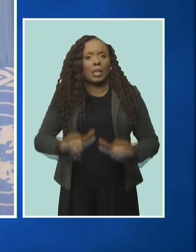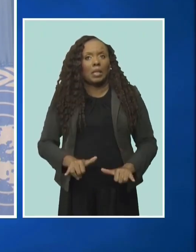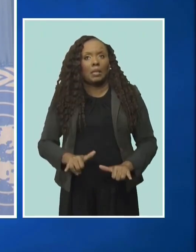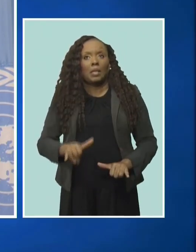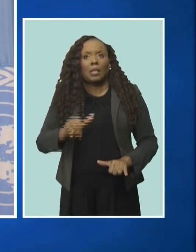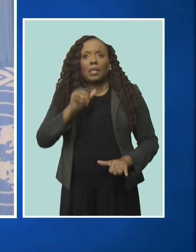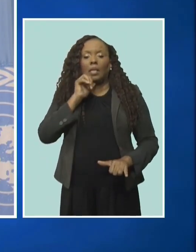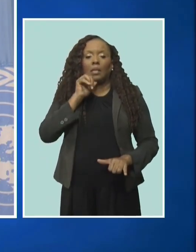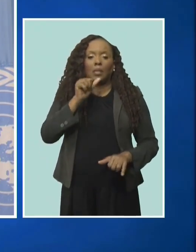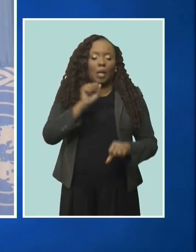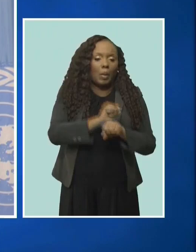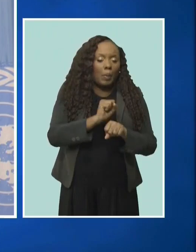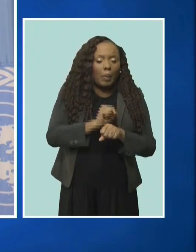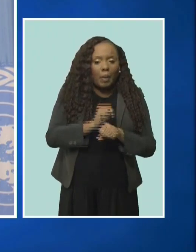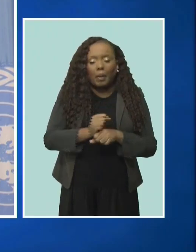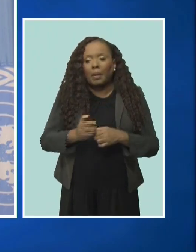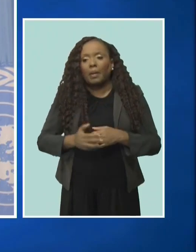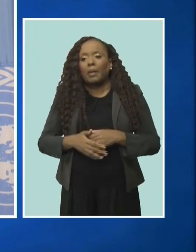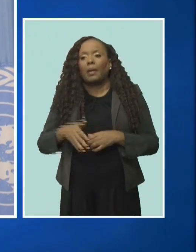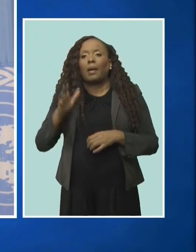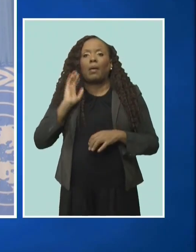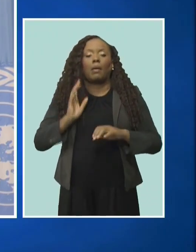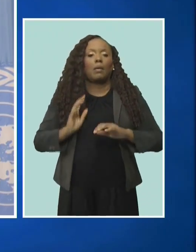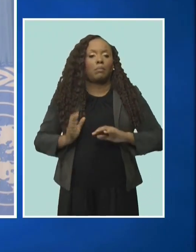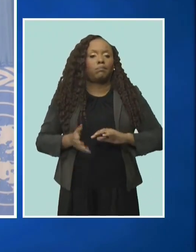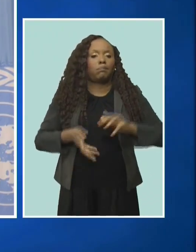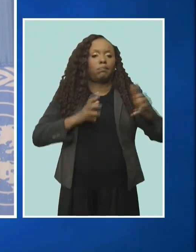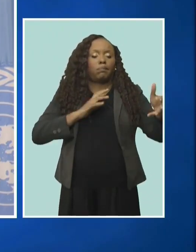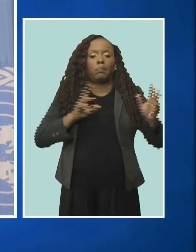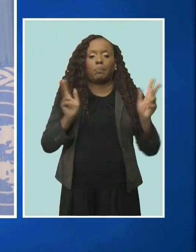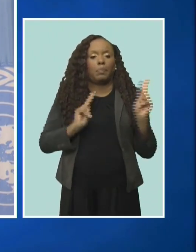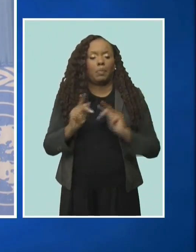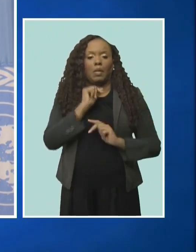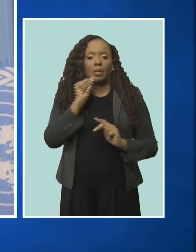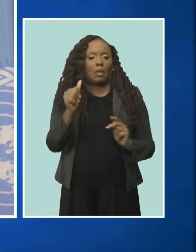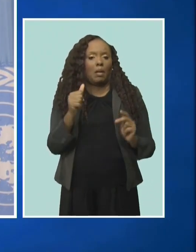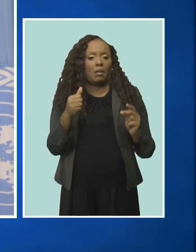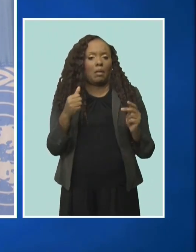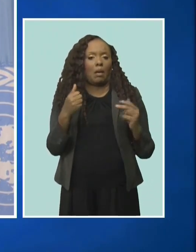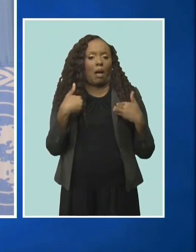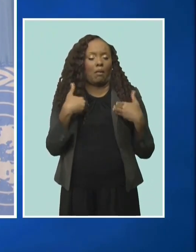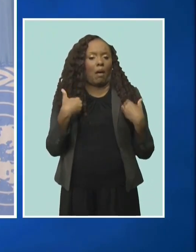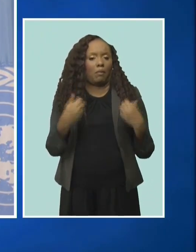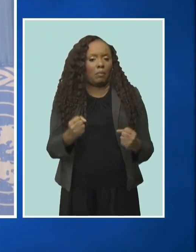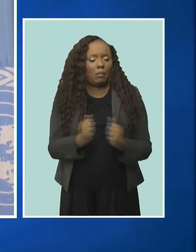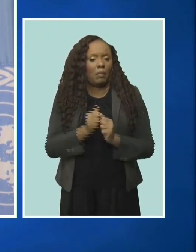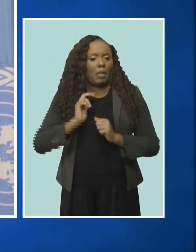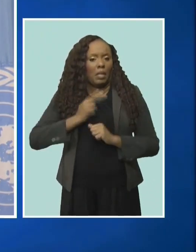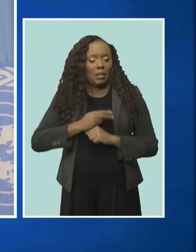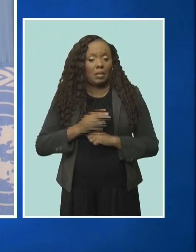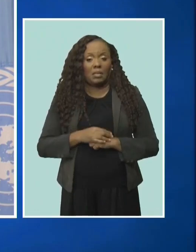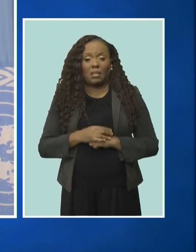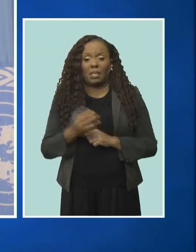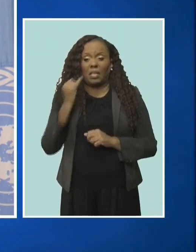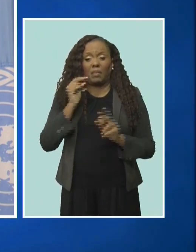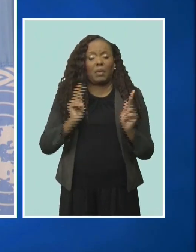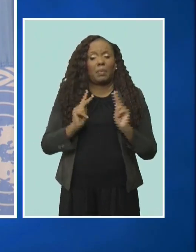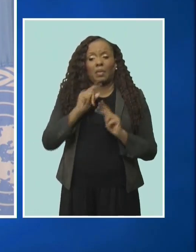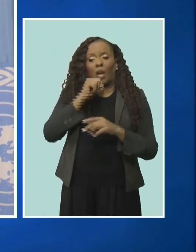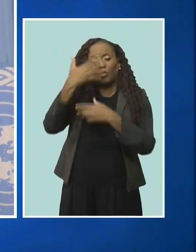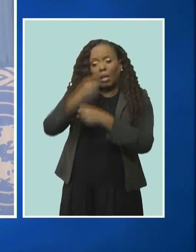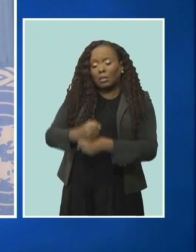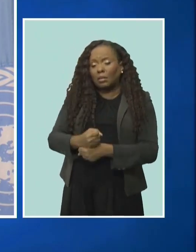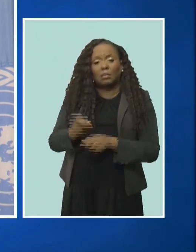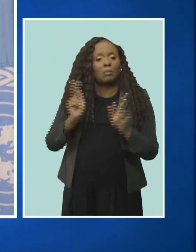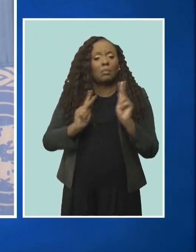being effective and efficient, it will erode the confidence of the public. And if you erode the confidence of the public, then we